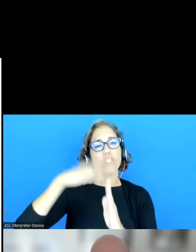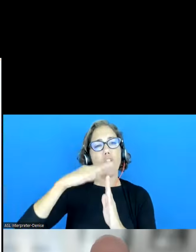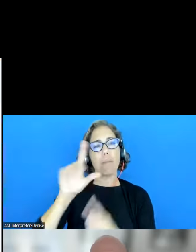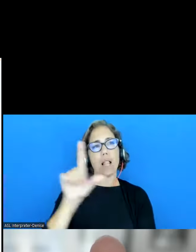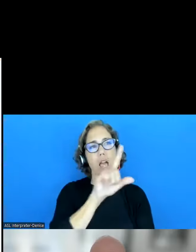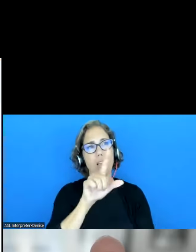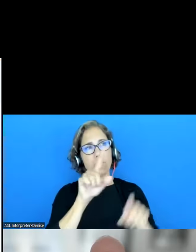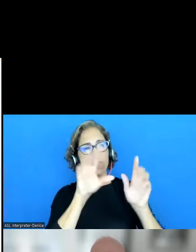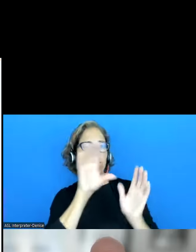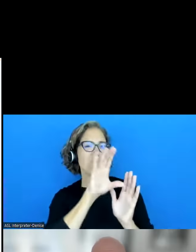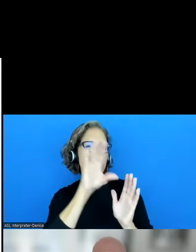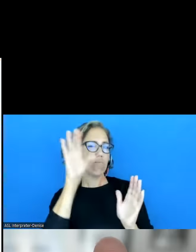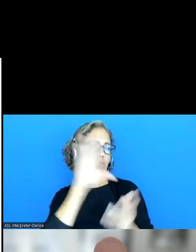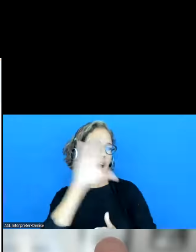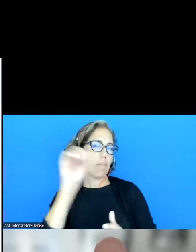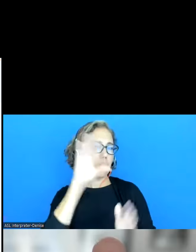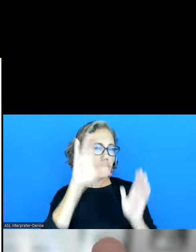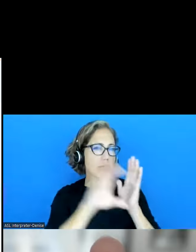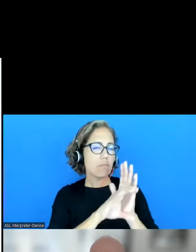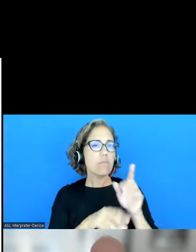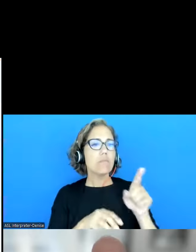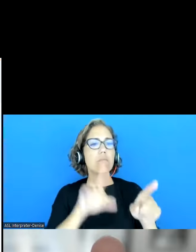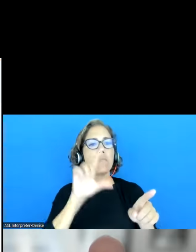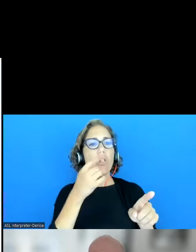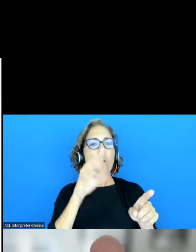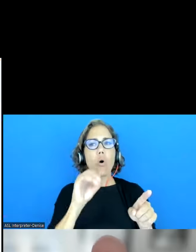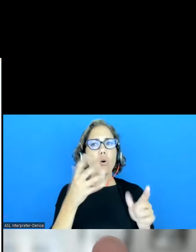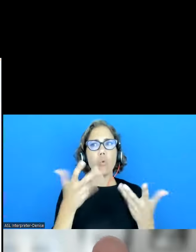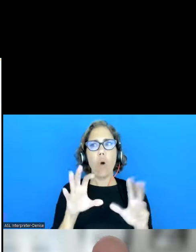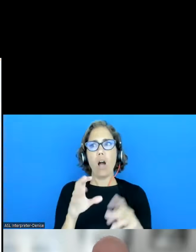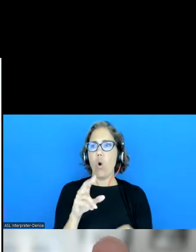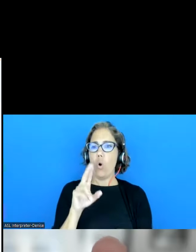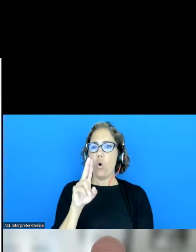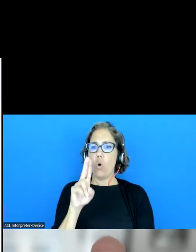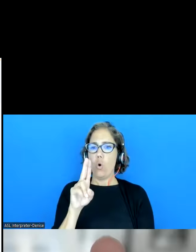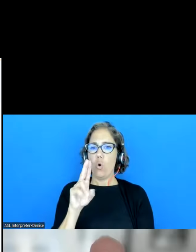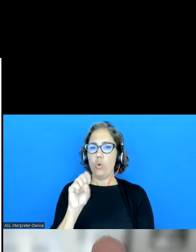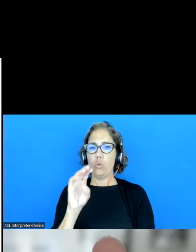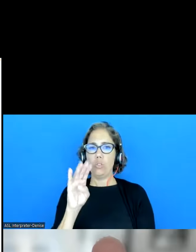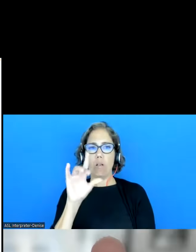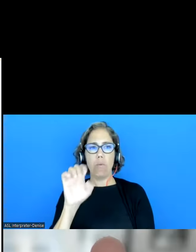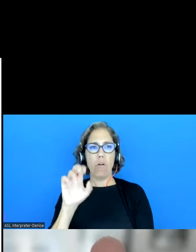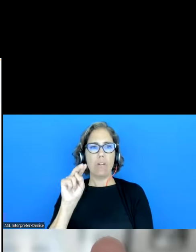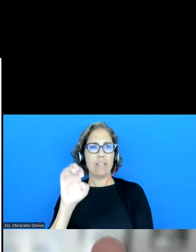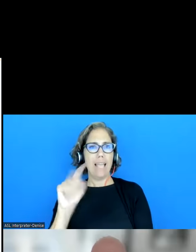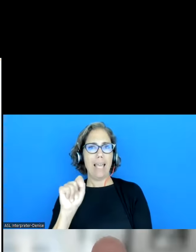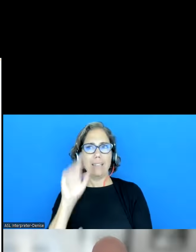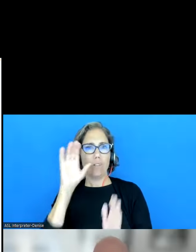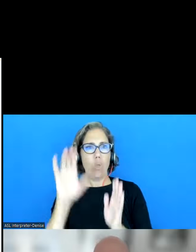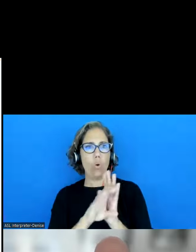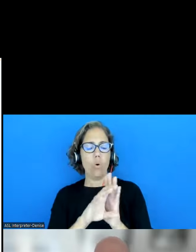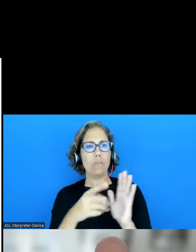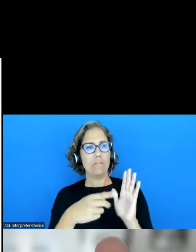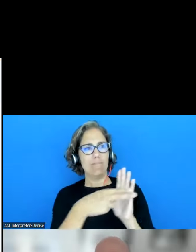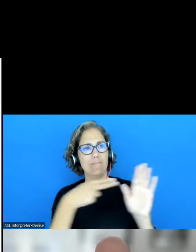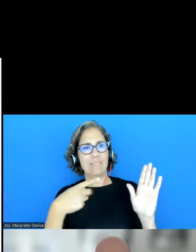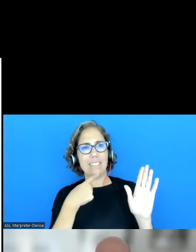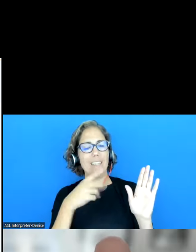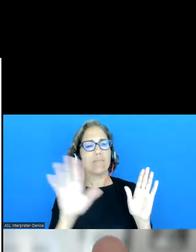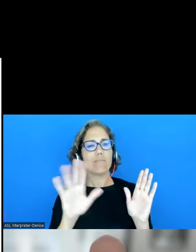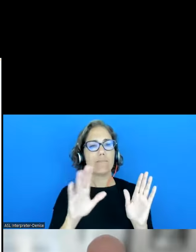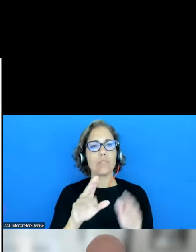company logo, you're not going to want it to say, for example, UsableNet logo. You're going to want that alternative text and label in that case to